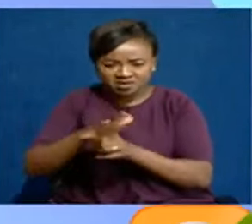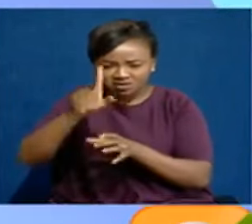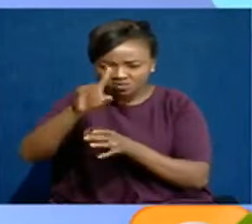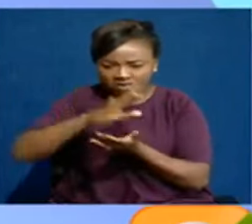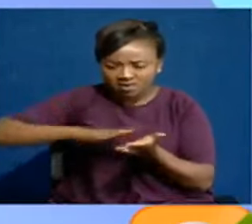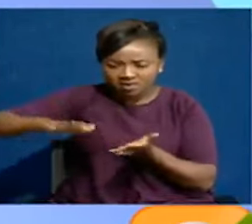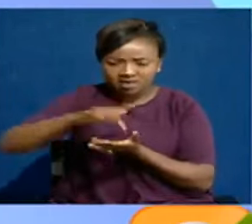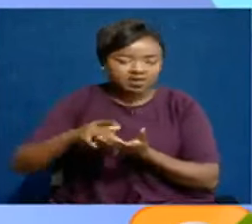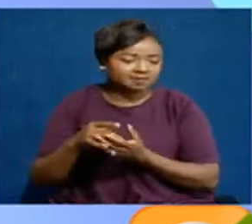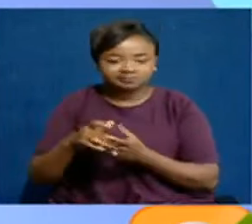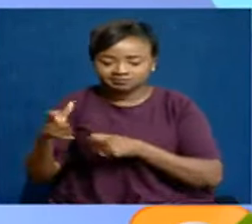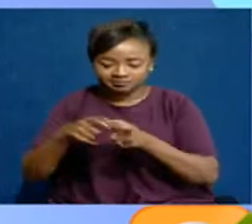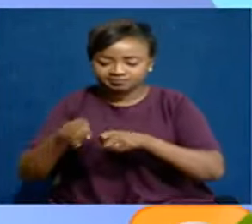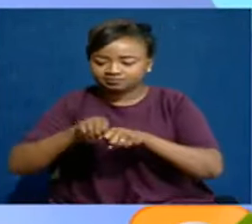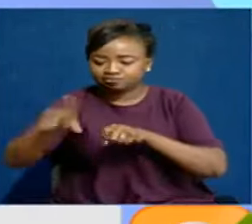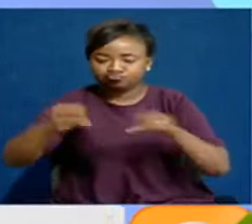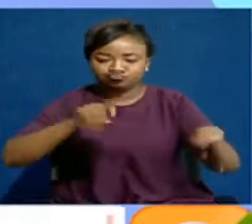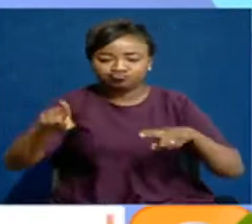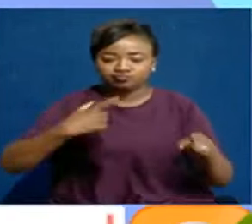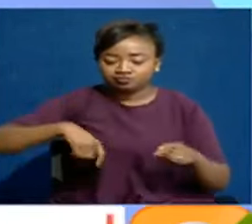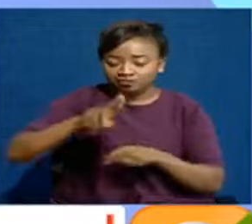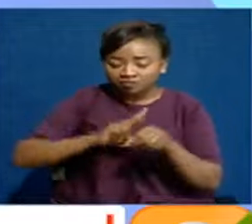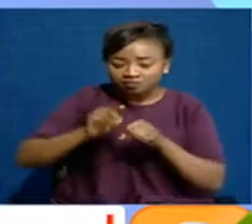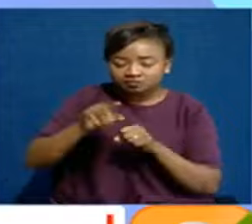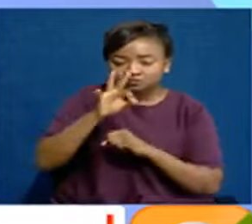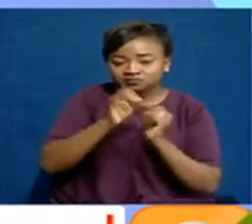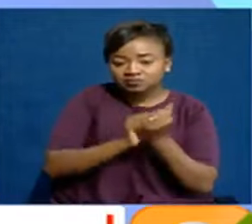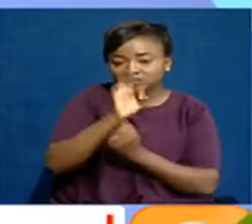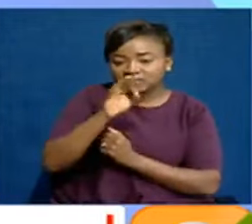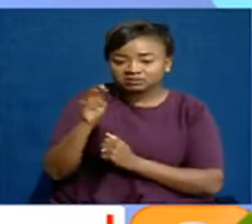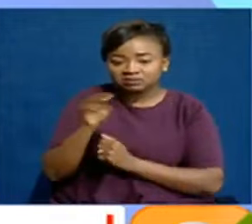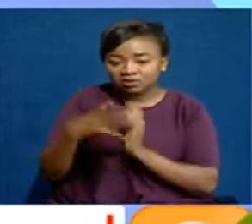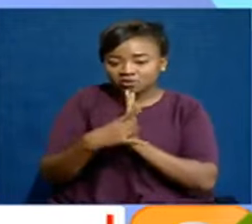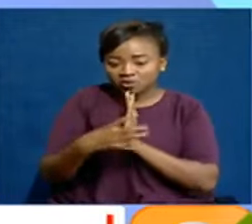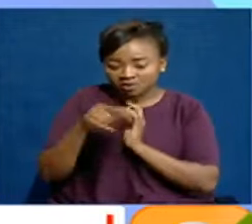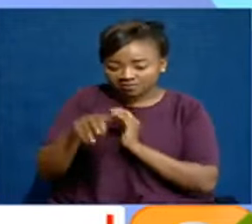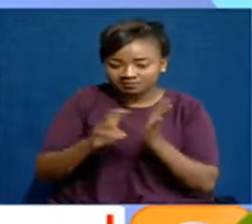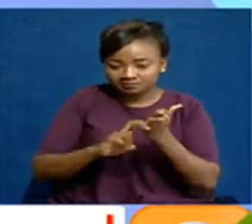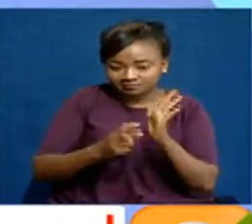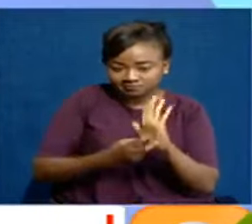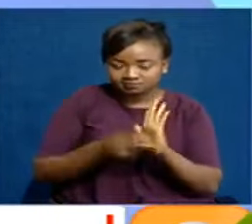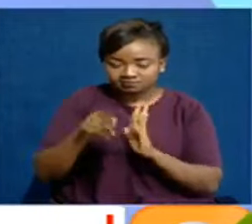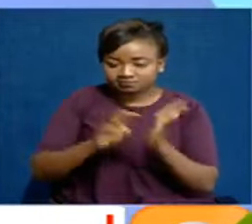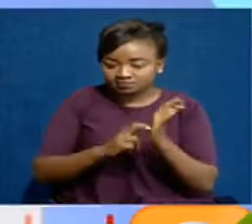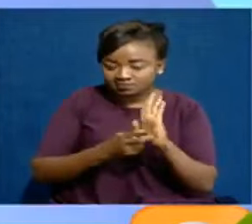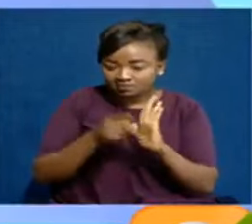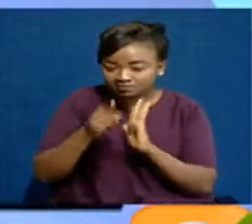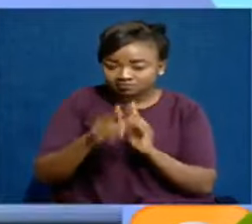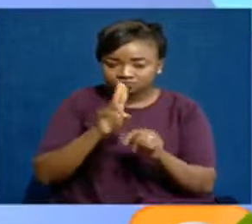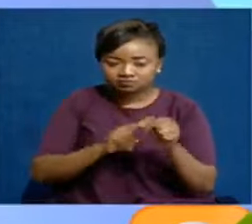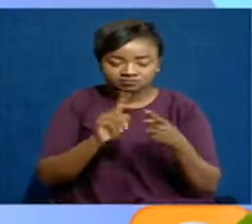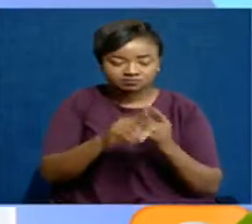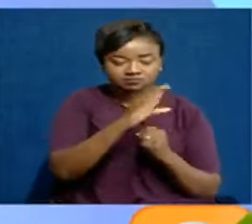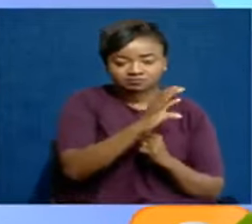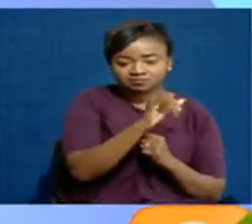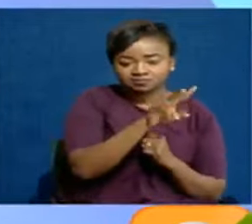spent close to $13 million on this project. This project involves both the passive network, meaning the civil